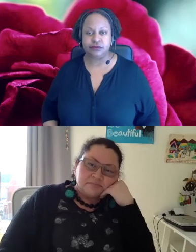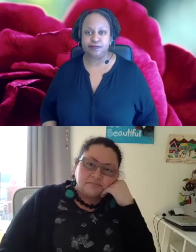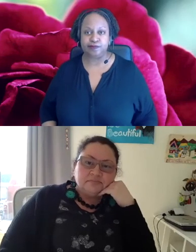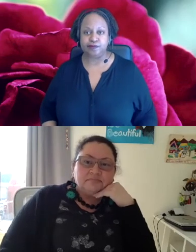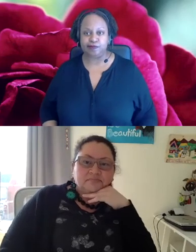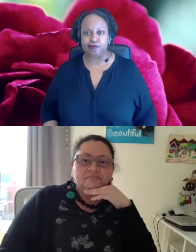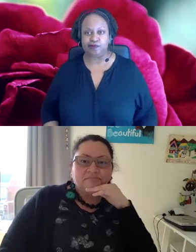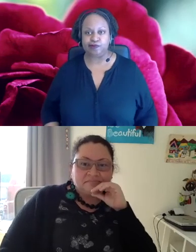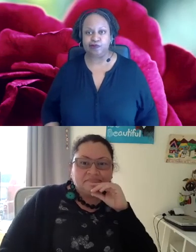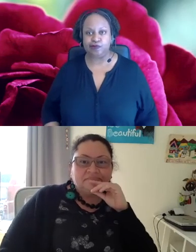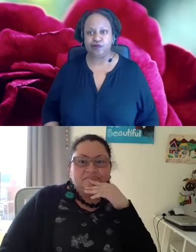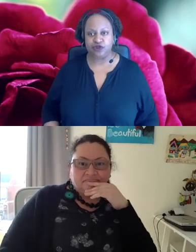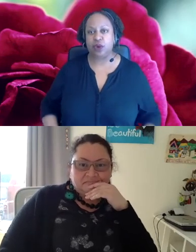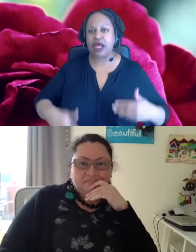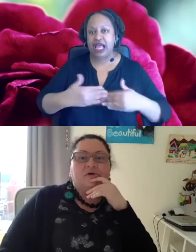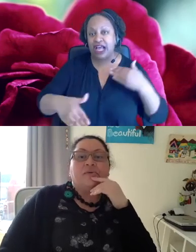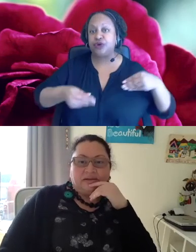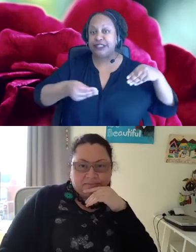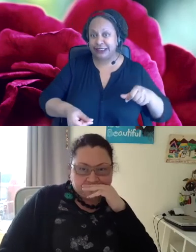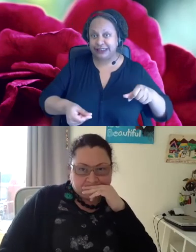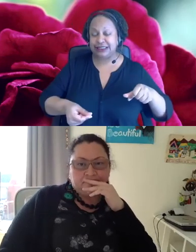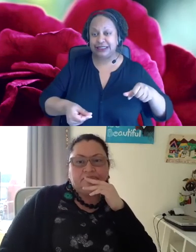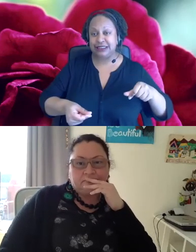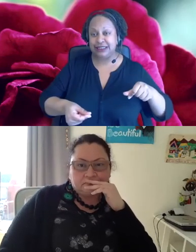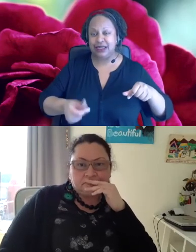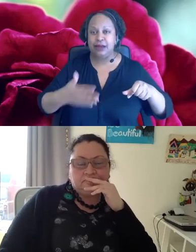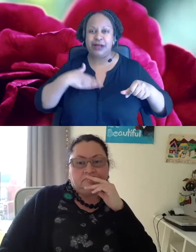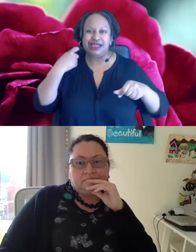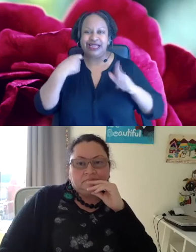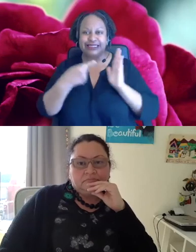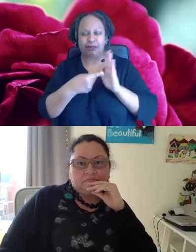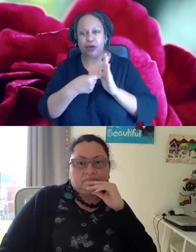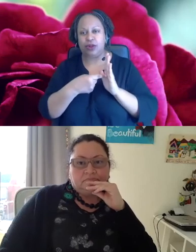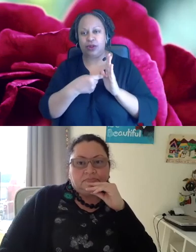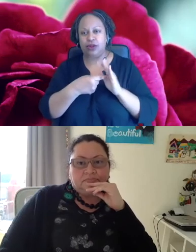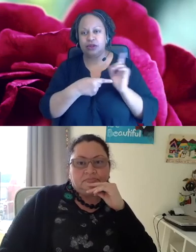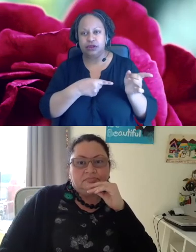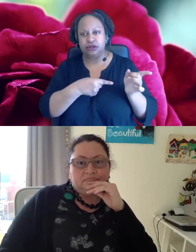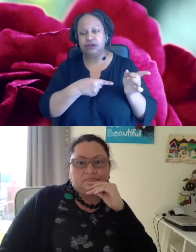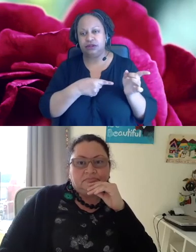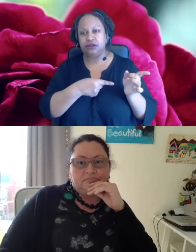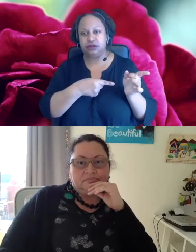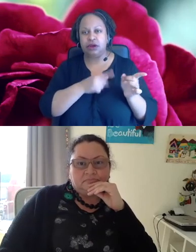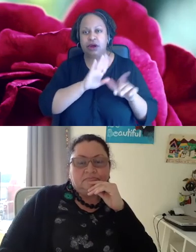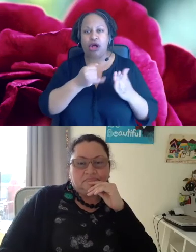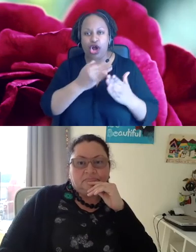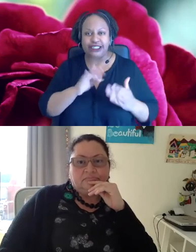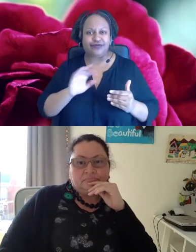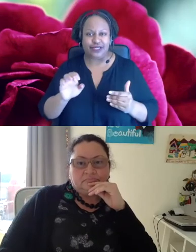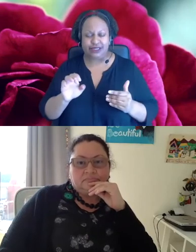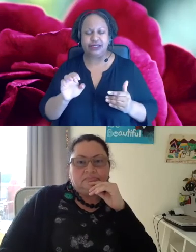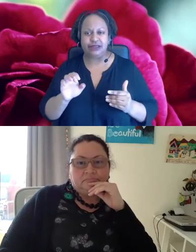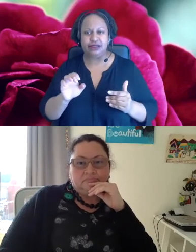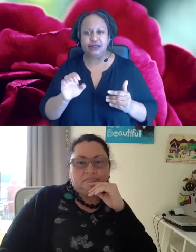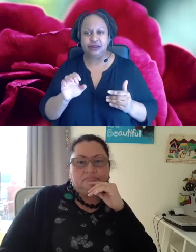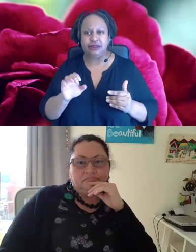this would be after expenses. My example, I think you mentioned that, let's say, it was all artist fees.